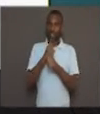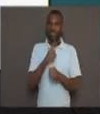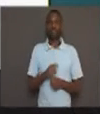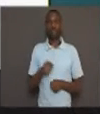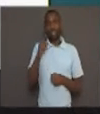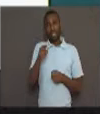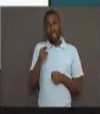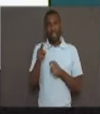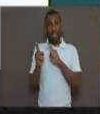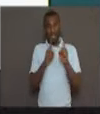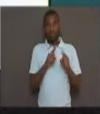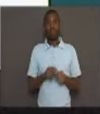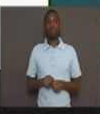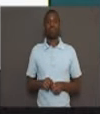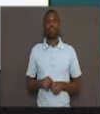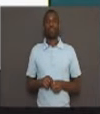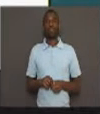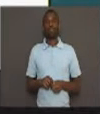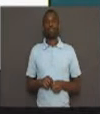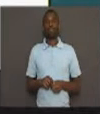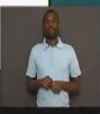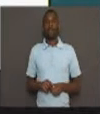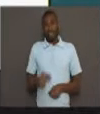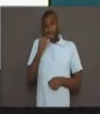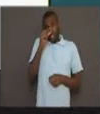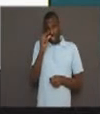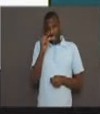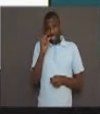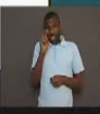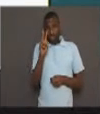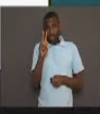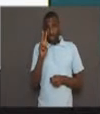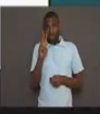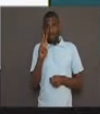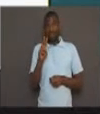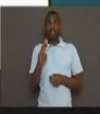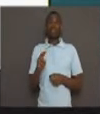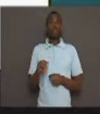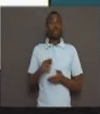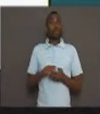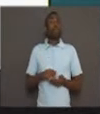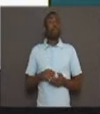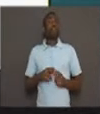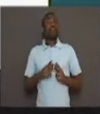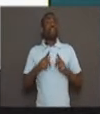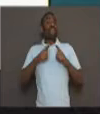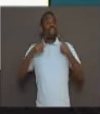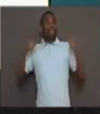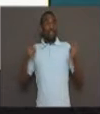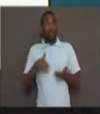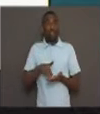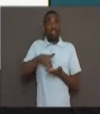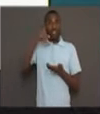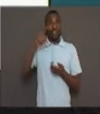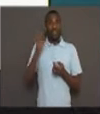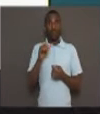This allows it to convert a low voltage with high current to a high